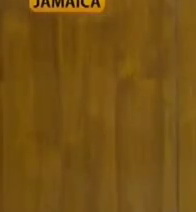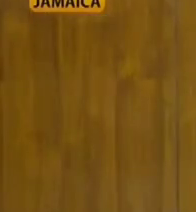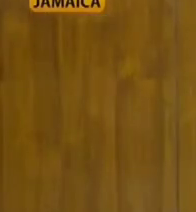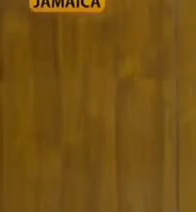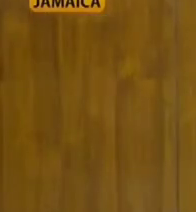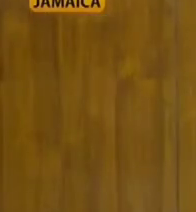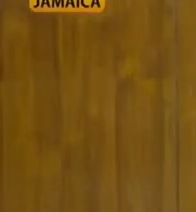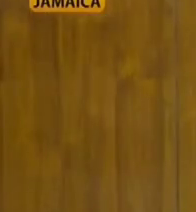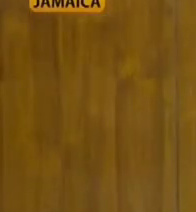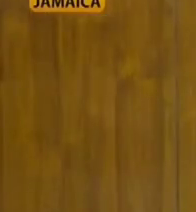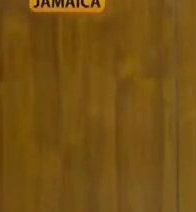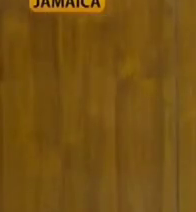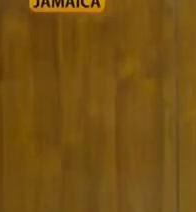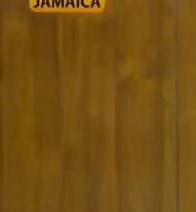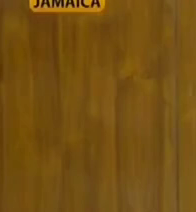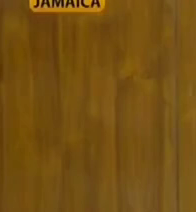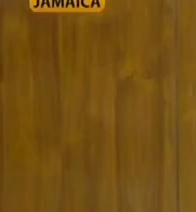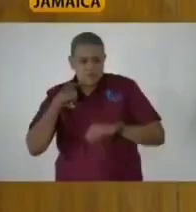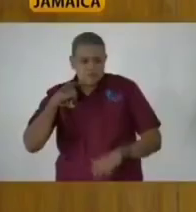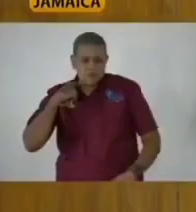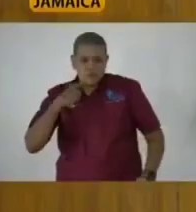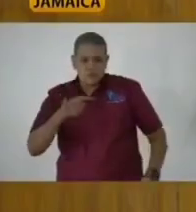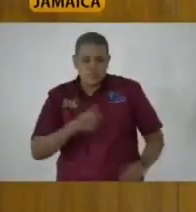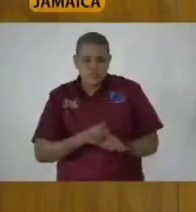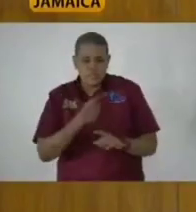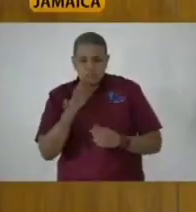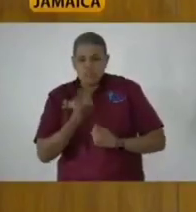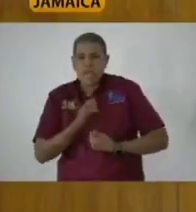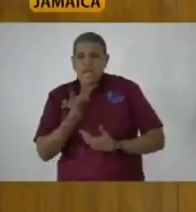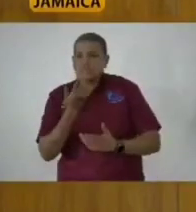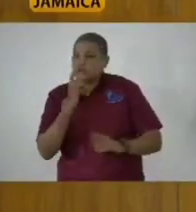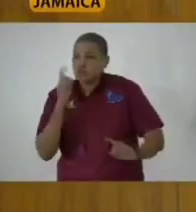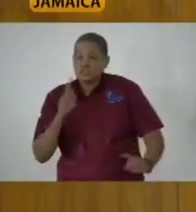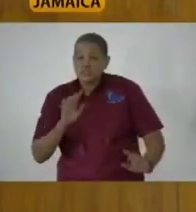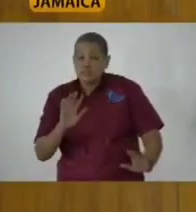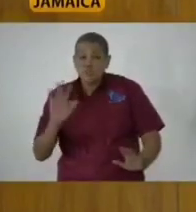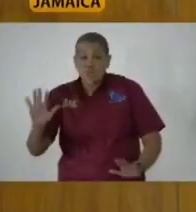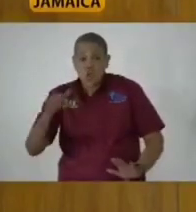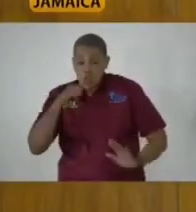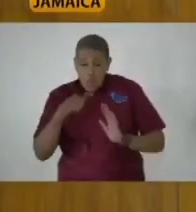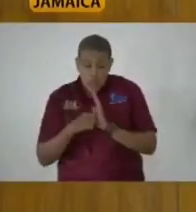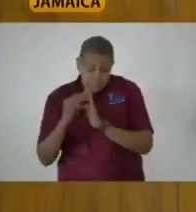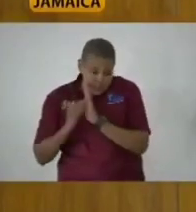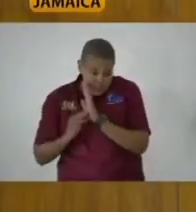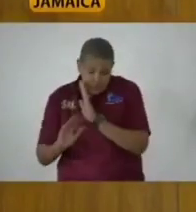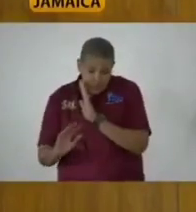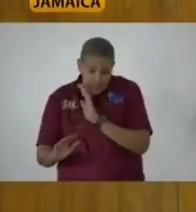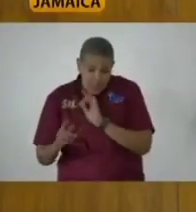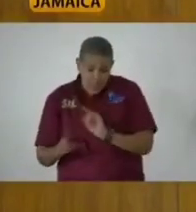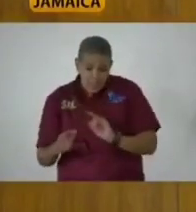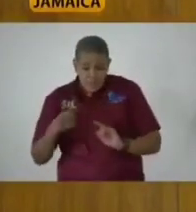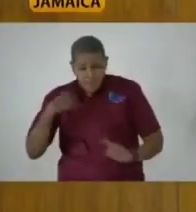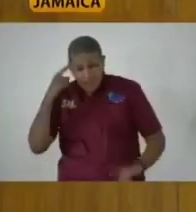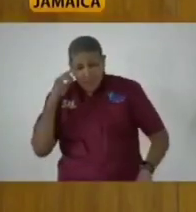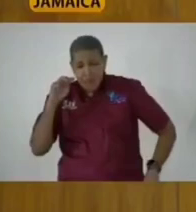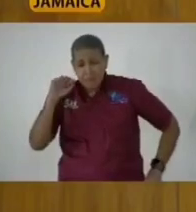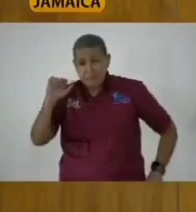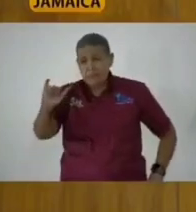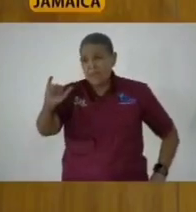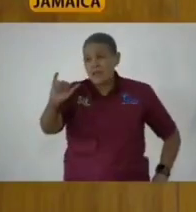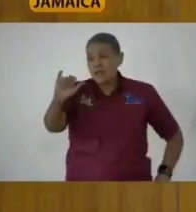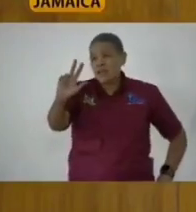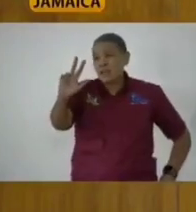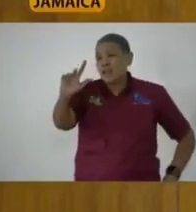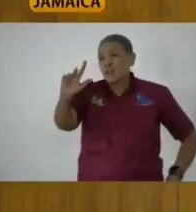at the beginning of June was expressly responding to her letter of, I think, May 31st, in which